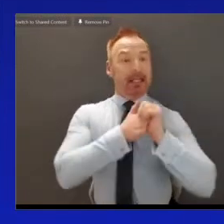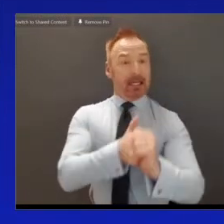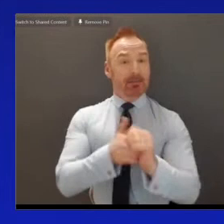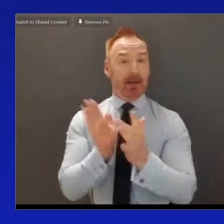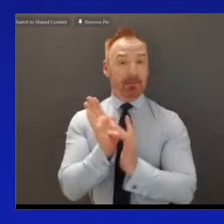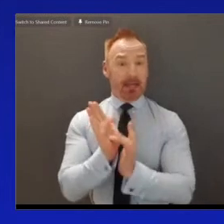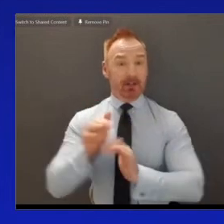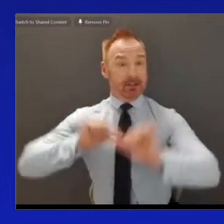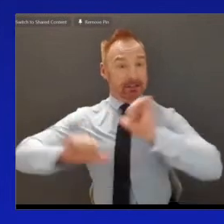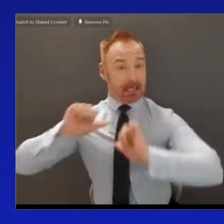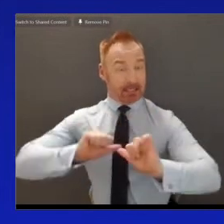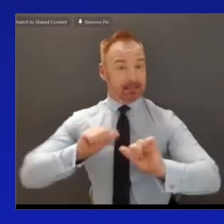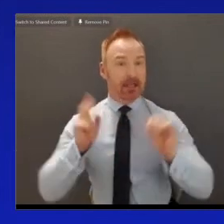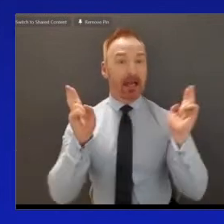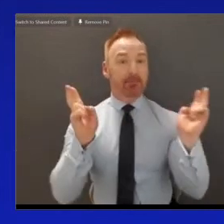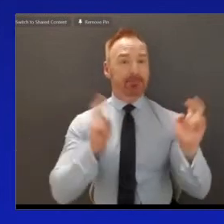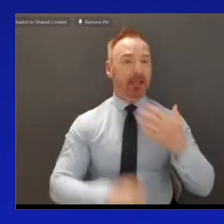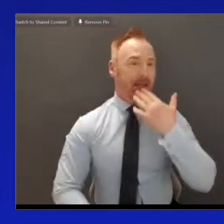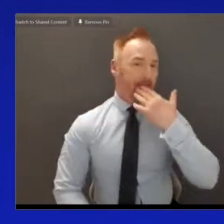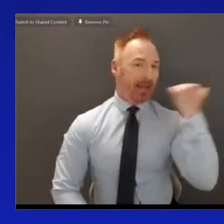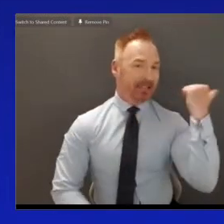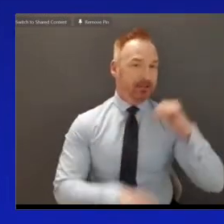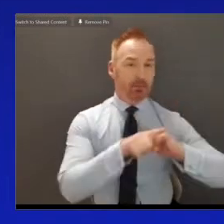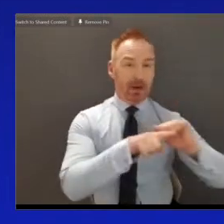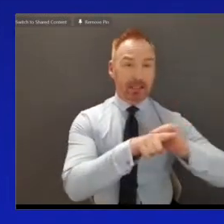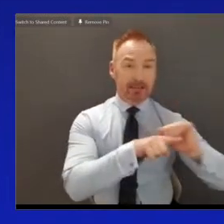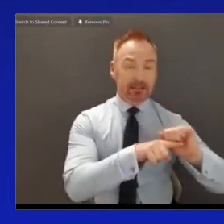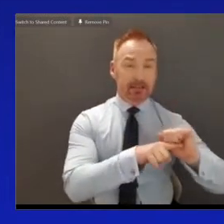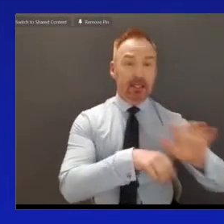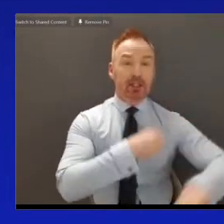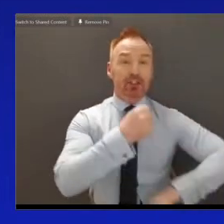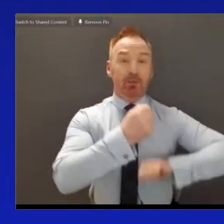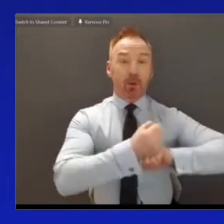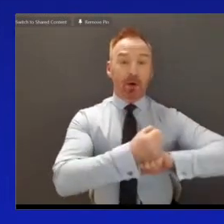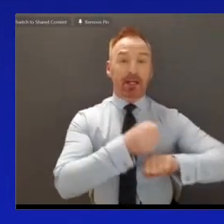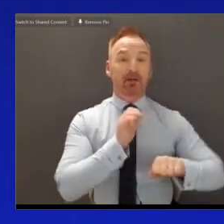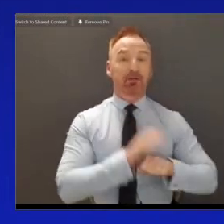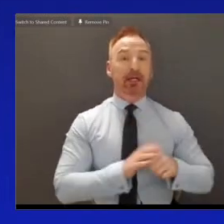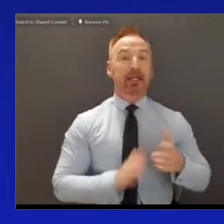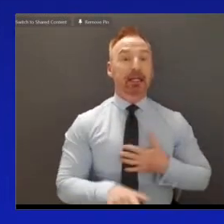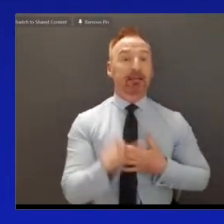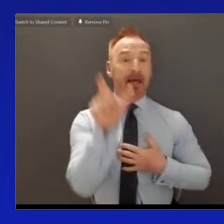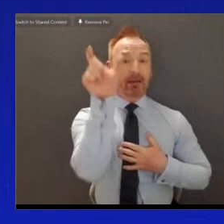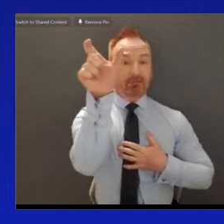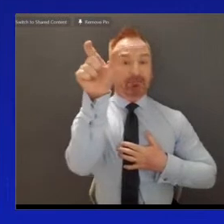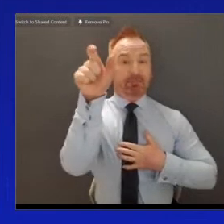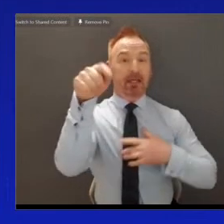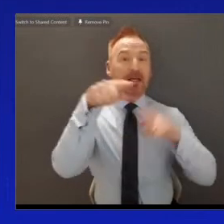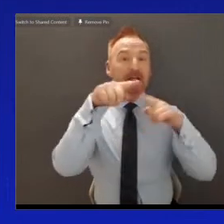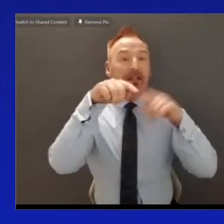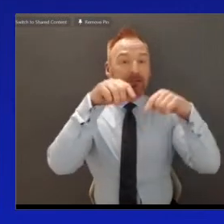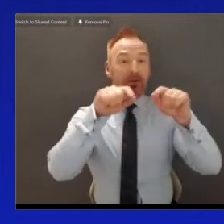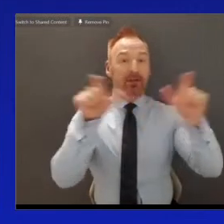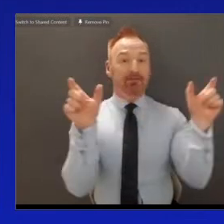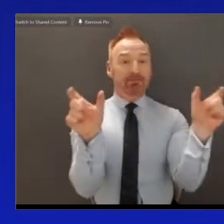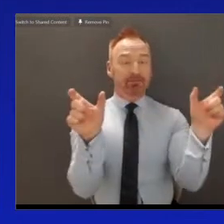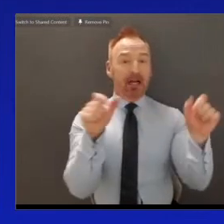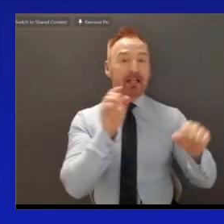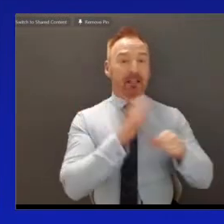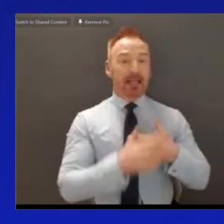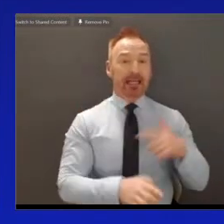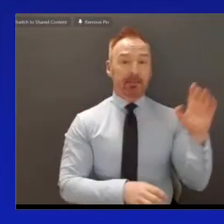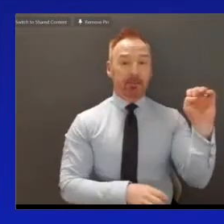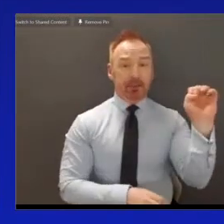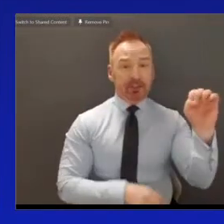best practice. Supporting the commander, we have a group including the Emergency Information Officer, our Emergency Operations Liaison,